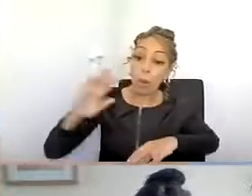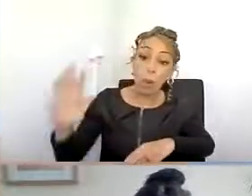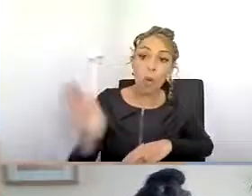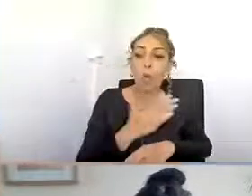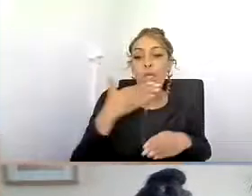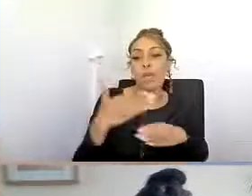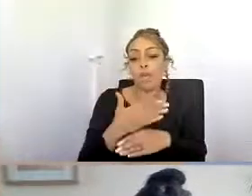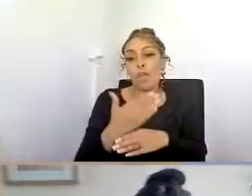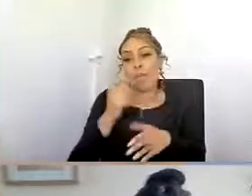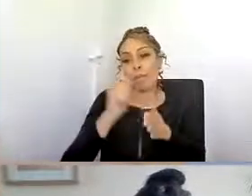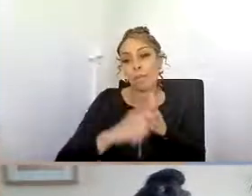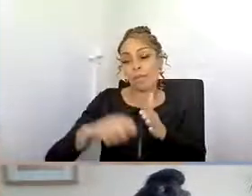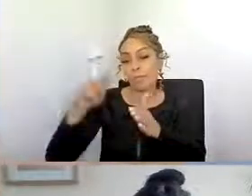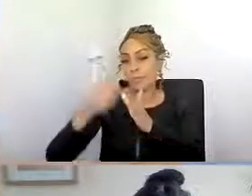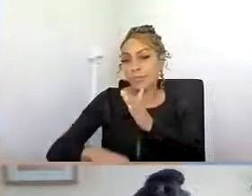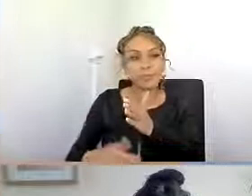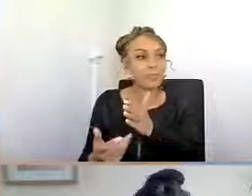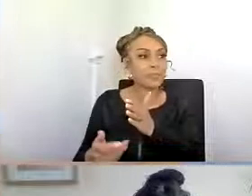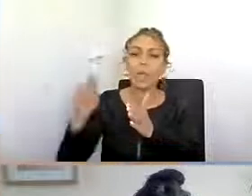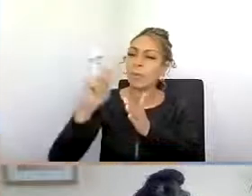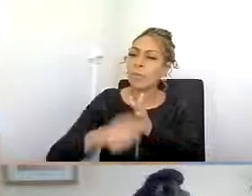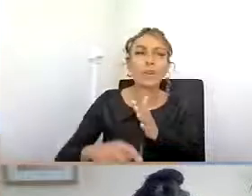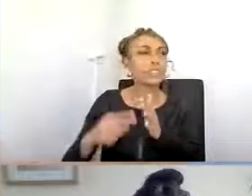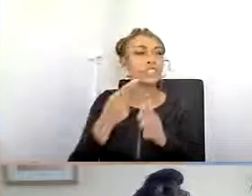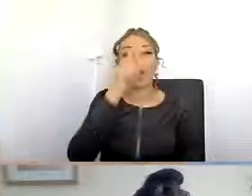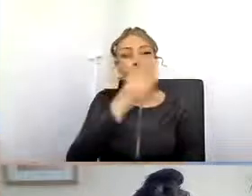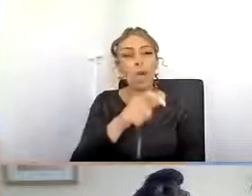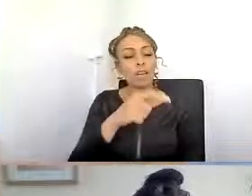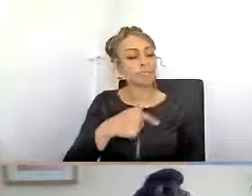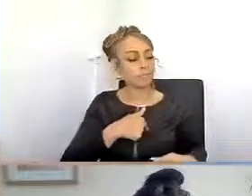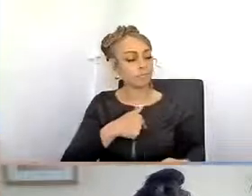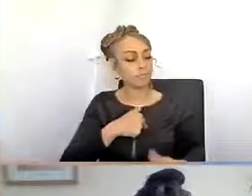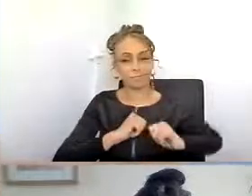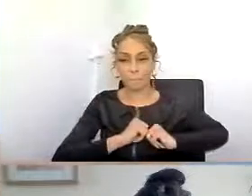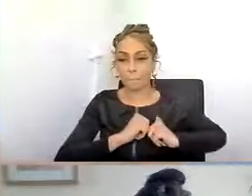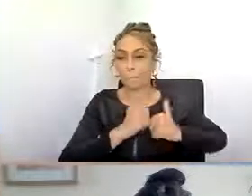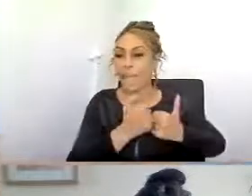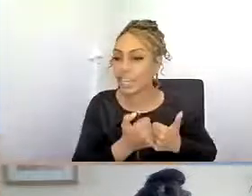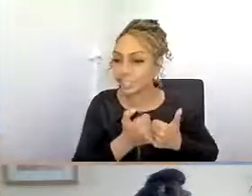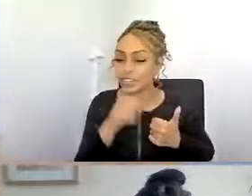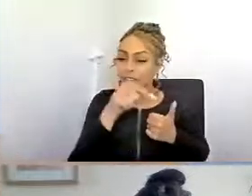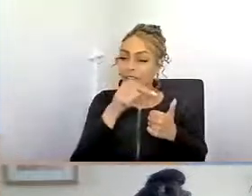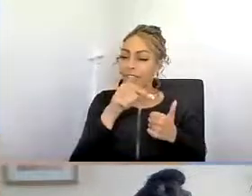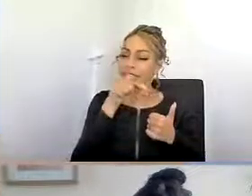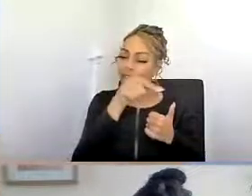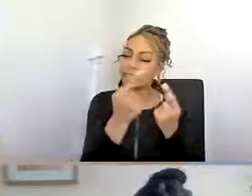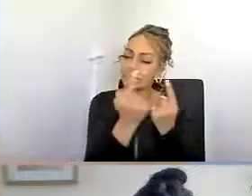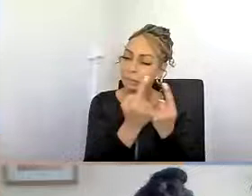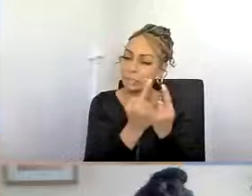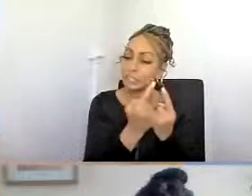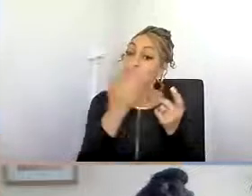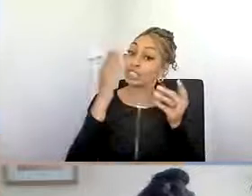acquired have been bought because someone has felt passionately that that particular piece should enter